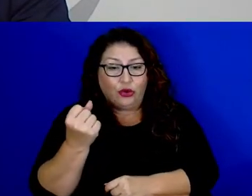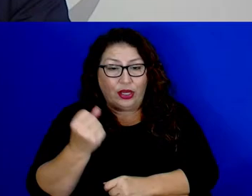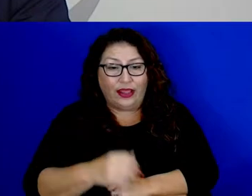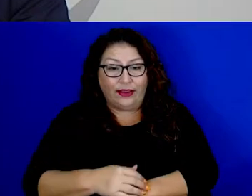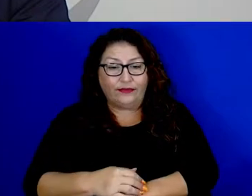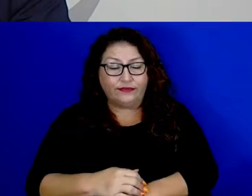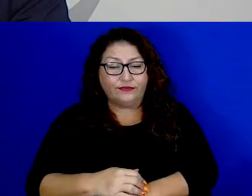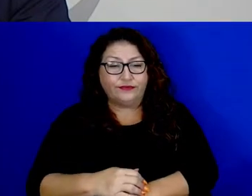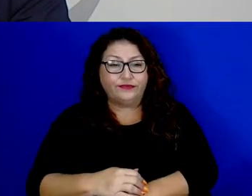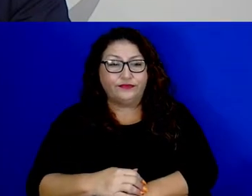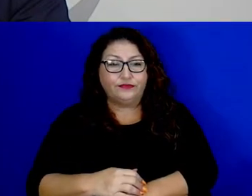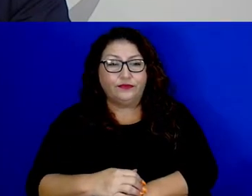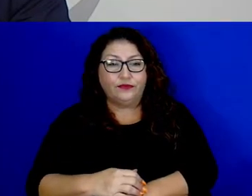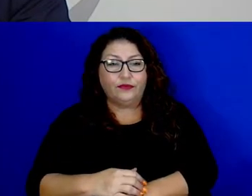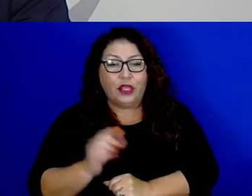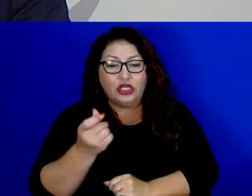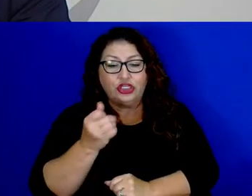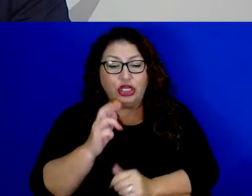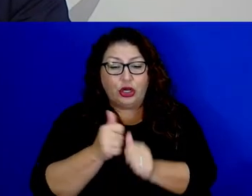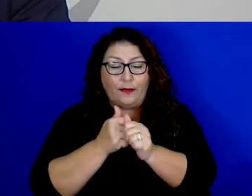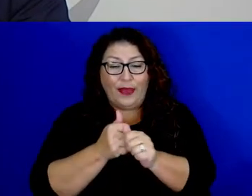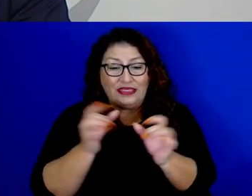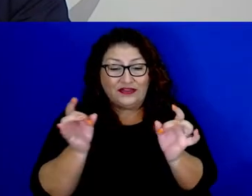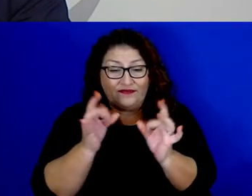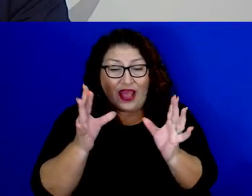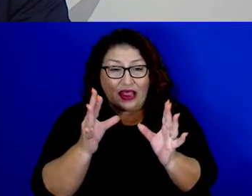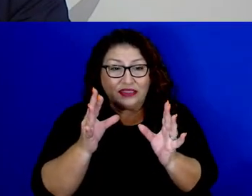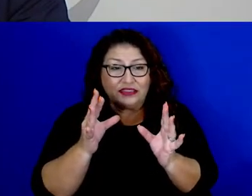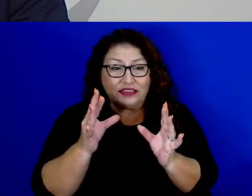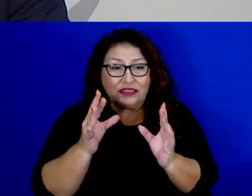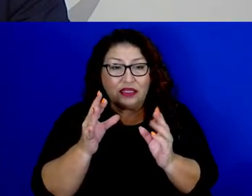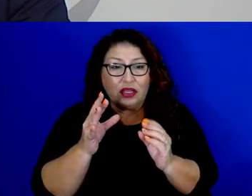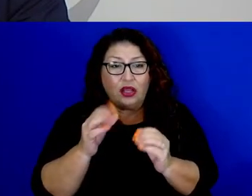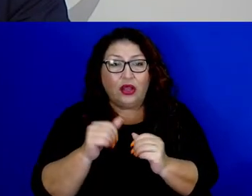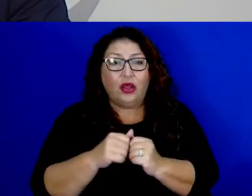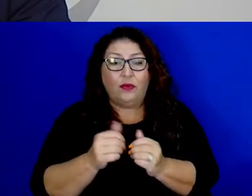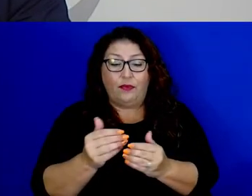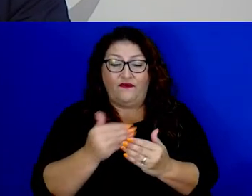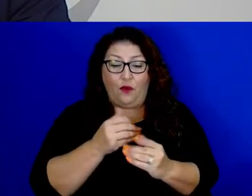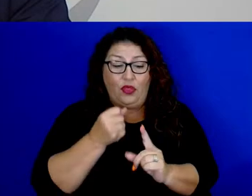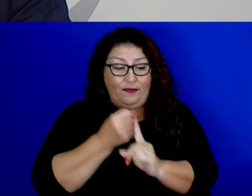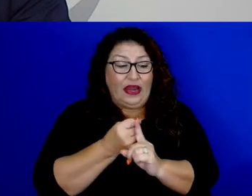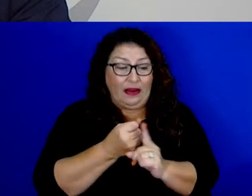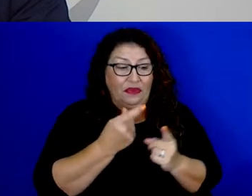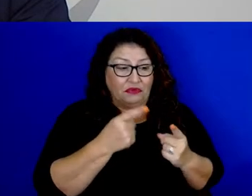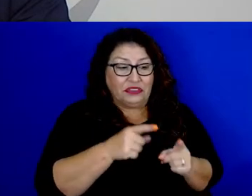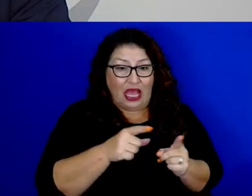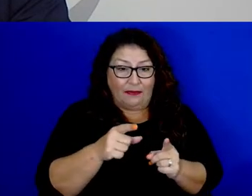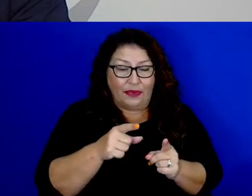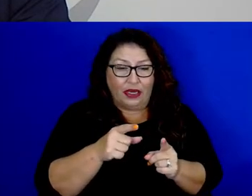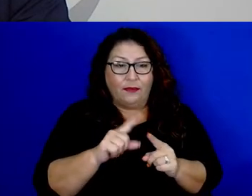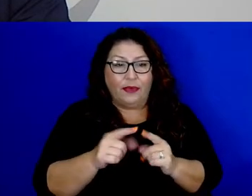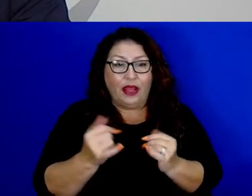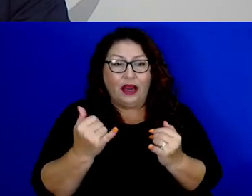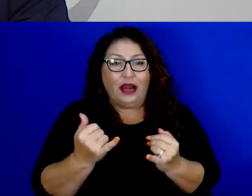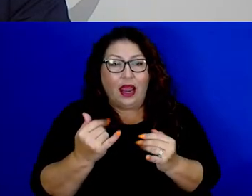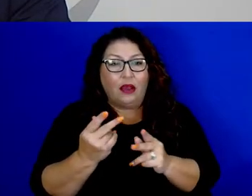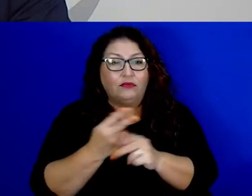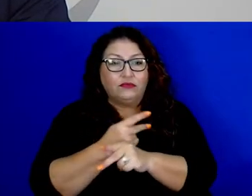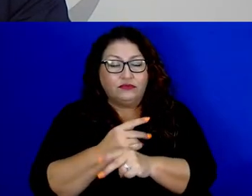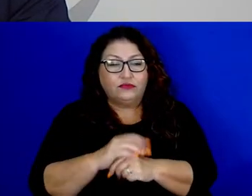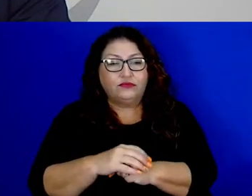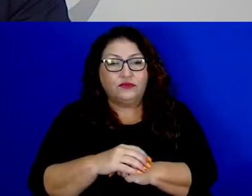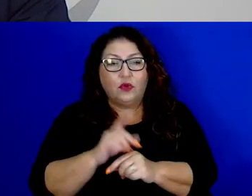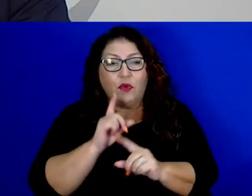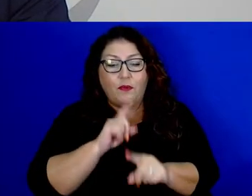Gender-based violence was pervasive before this pandemic hit. Reporting of violence against women